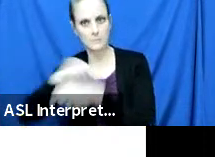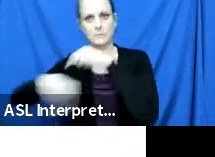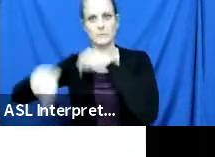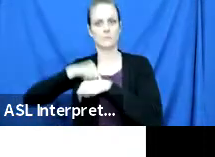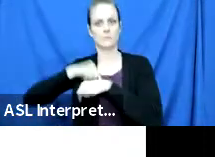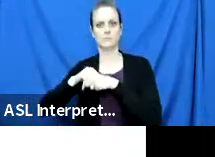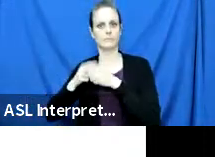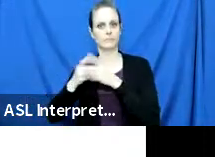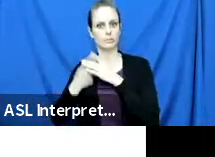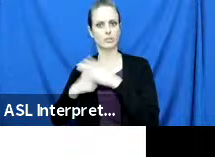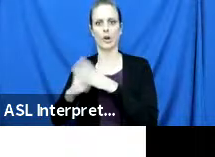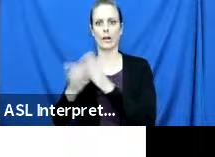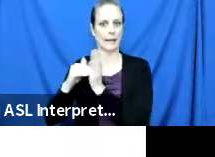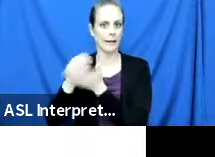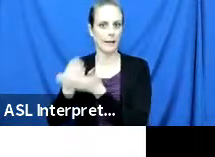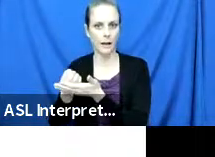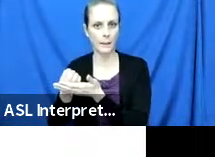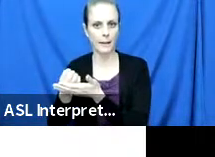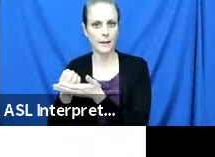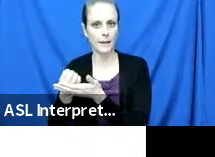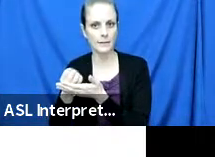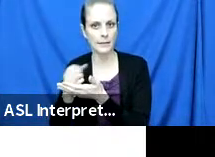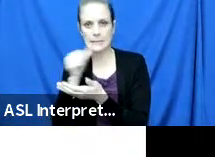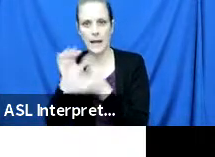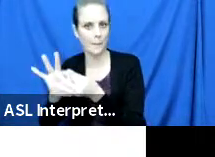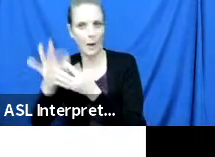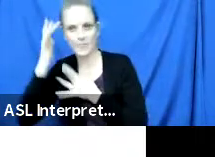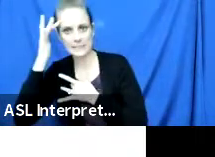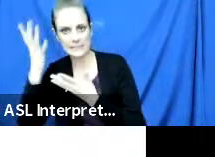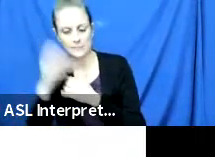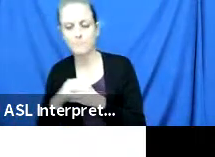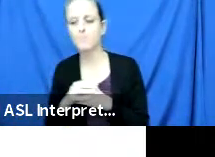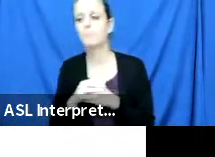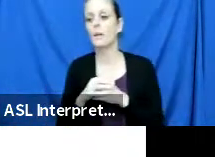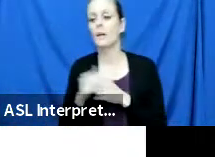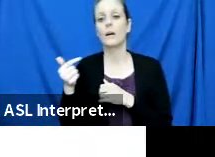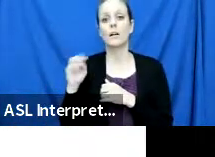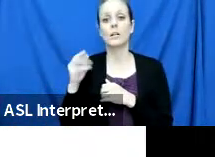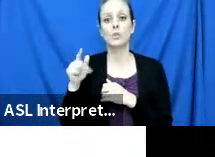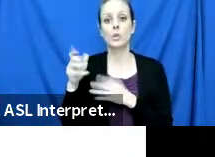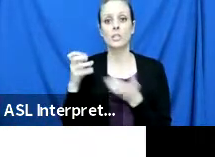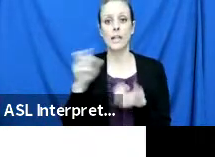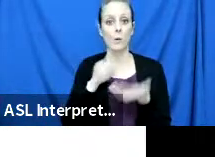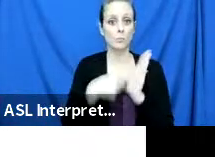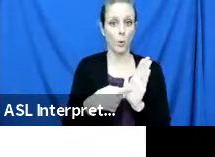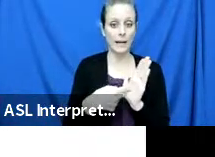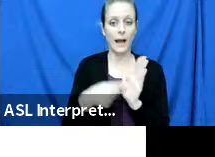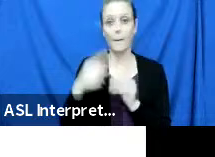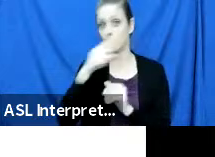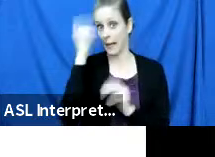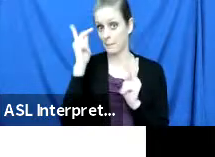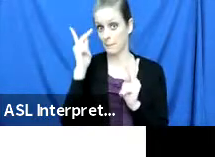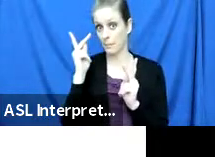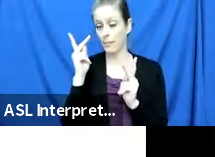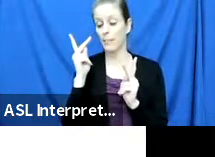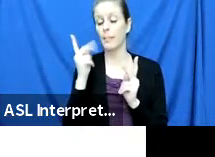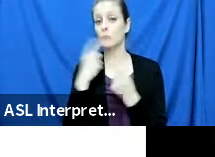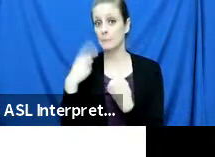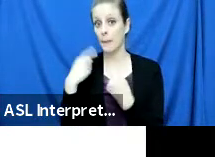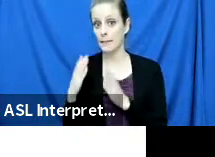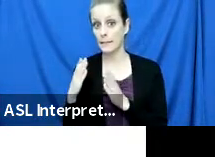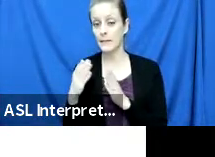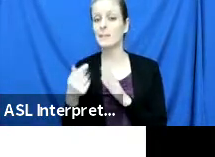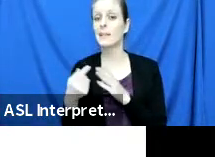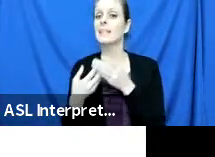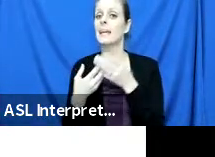and George and I wanted to point out that Black respondents said that they trust faith communities, which looks